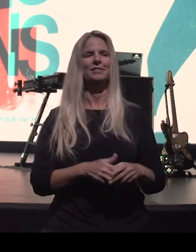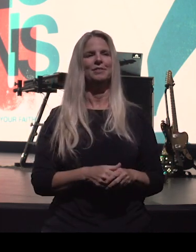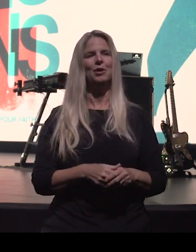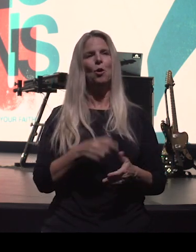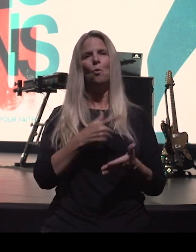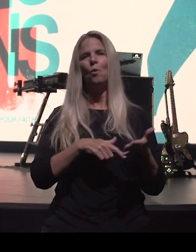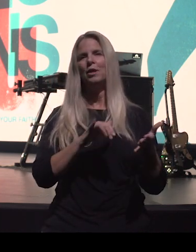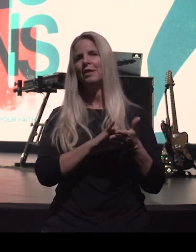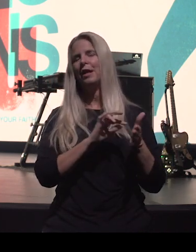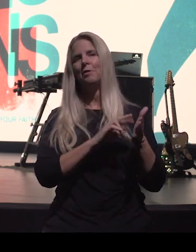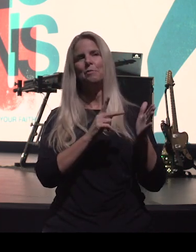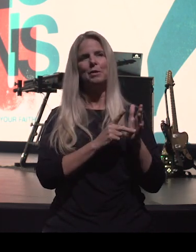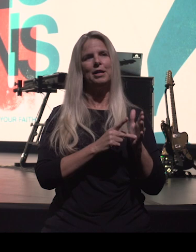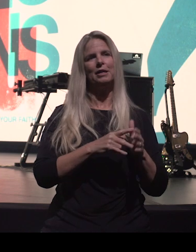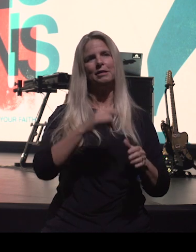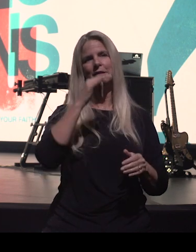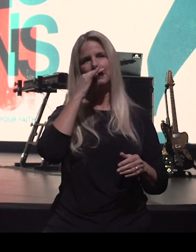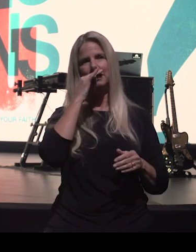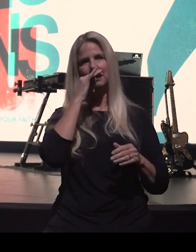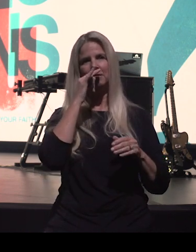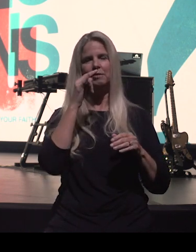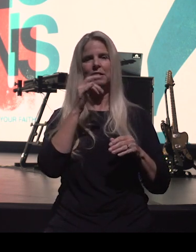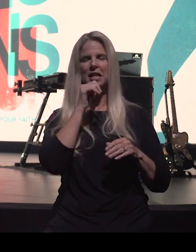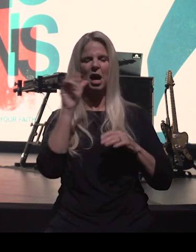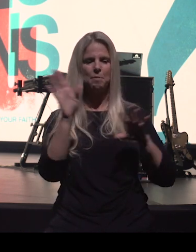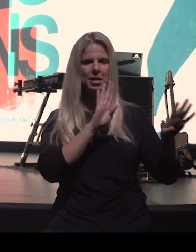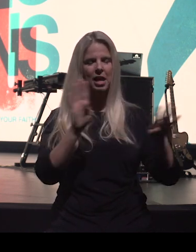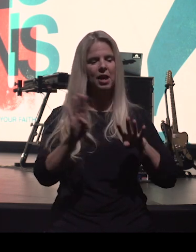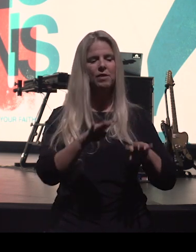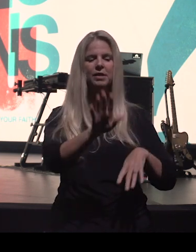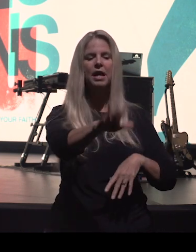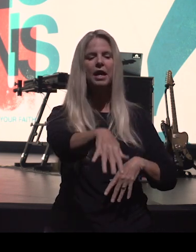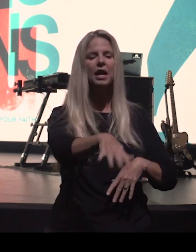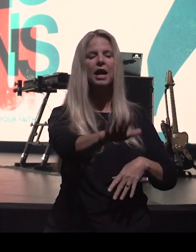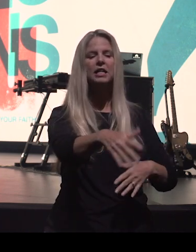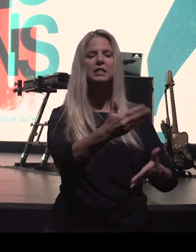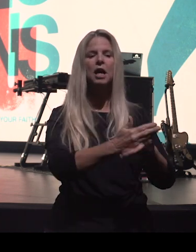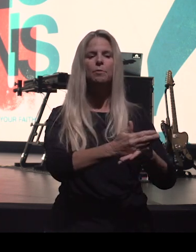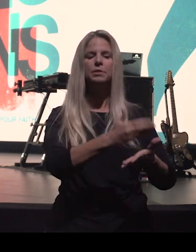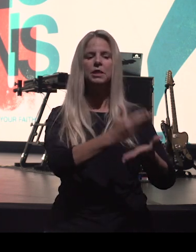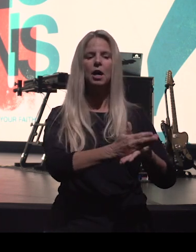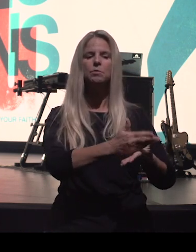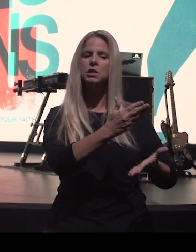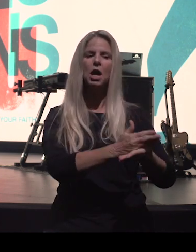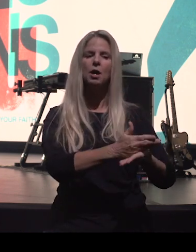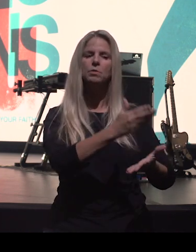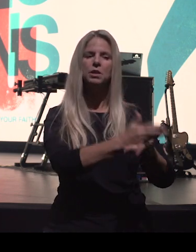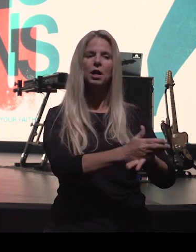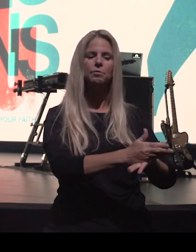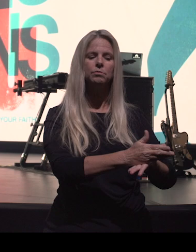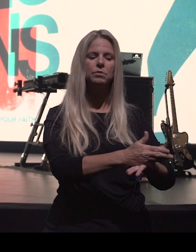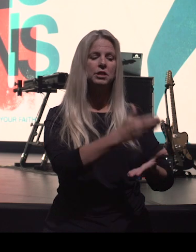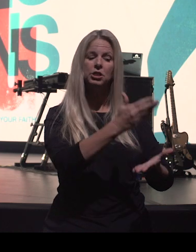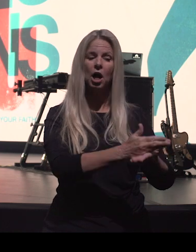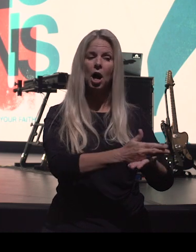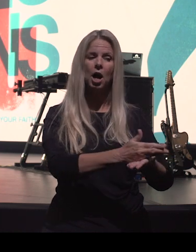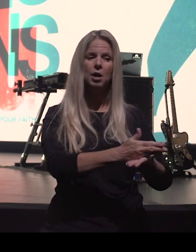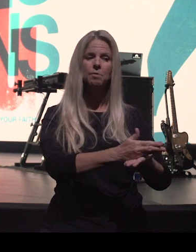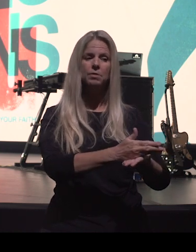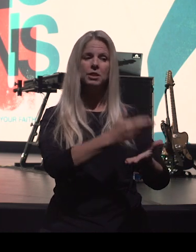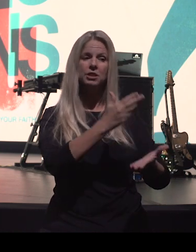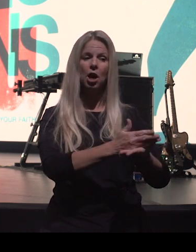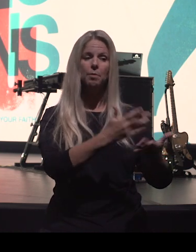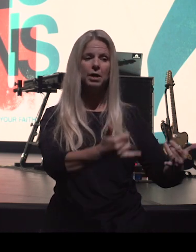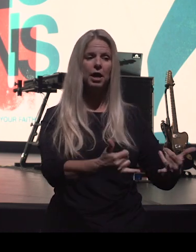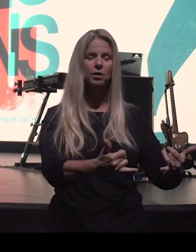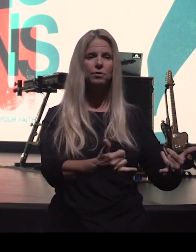Their kid's acting up and they start saying things like this. Timmy, you stop it. Stop it right now. Stop it, Timmy. Stop it. Knock it off. And then they